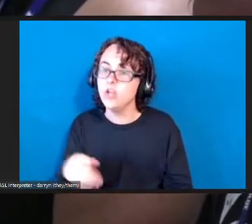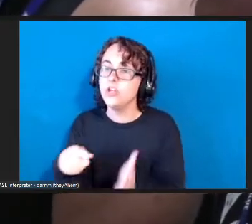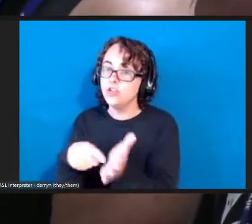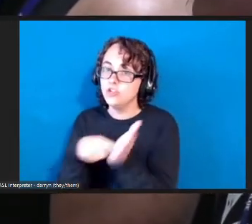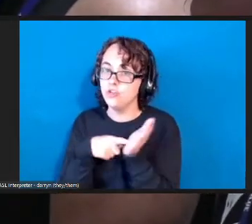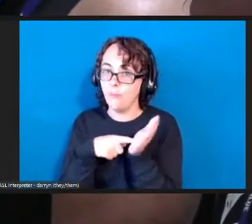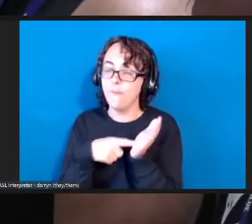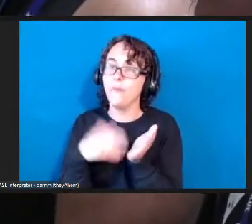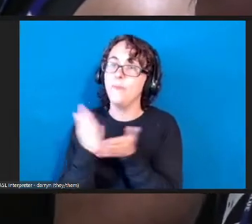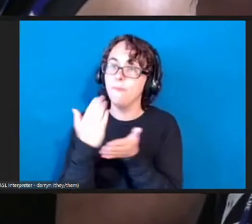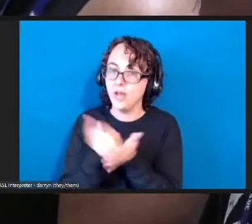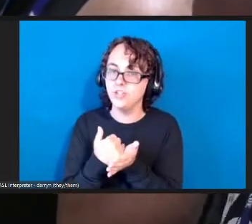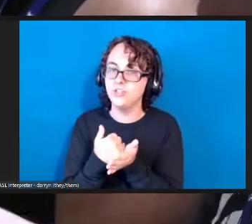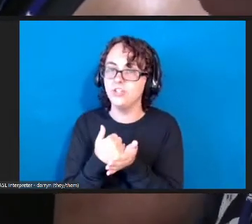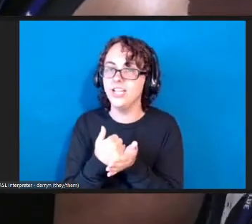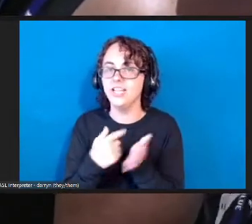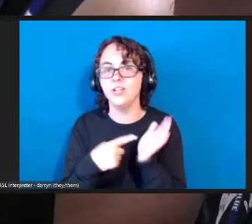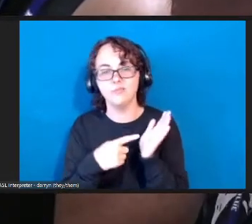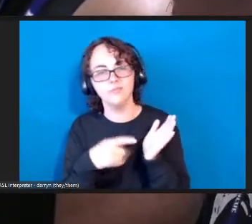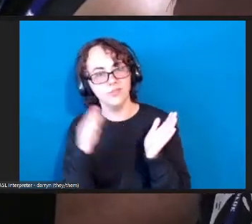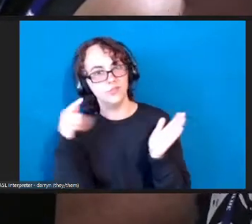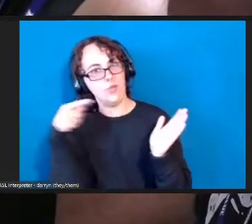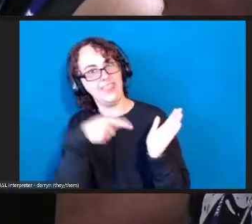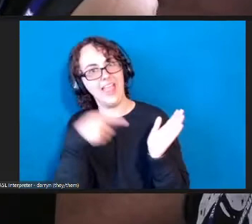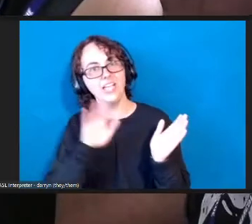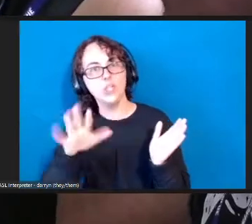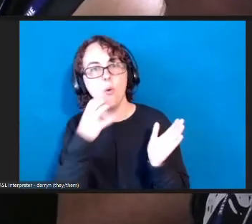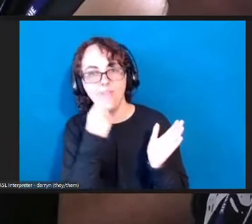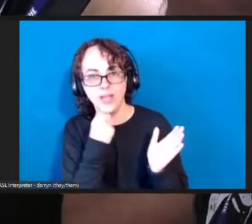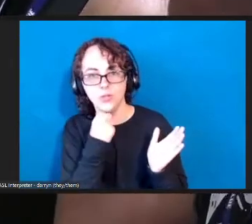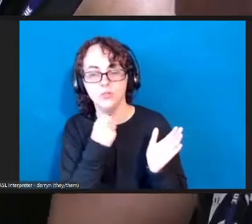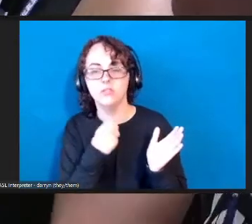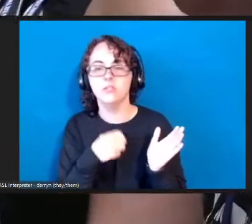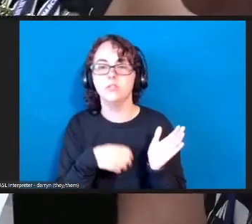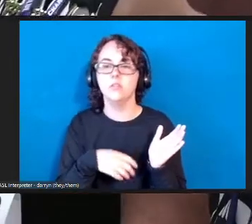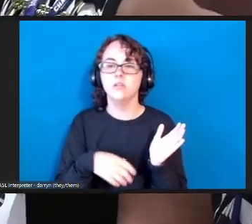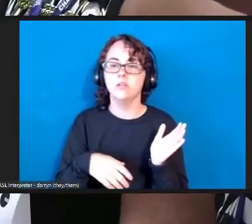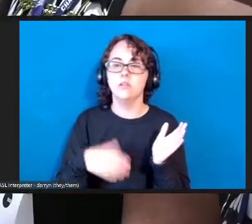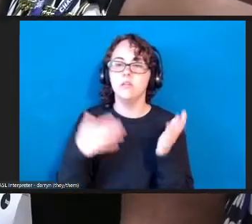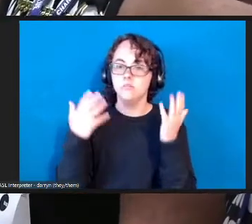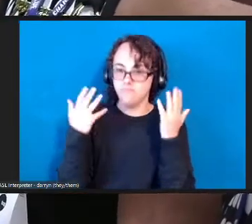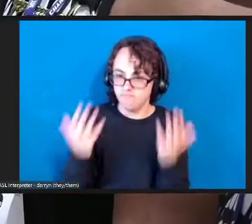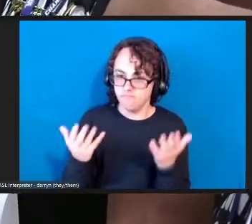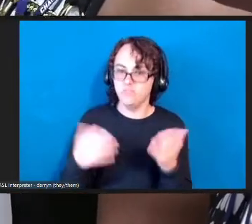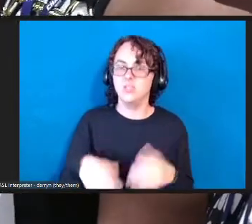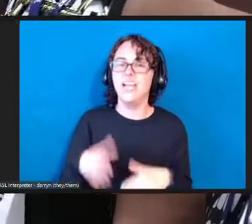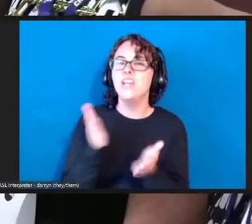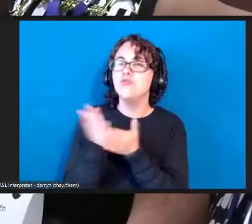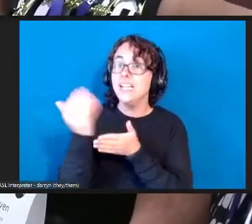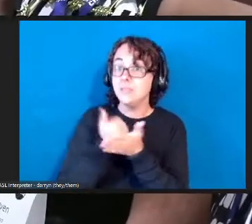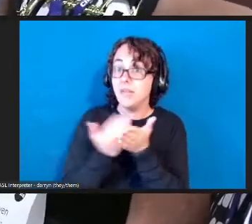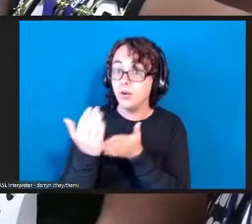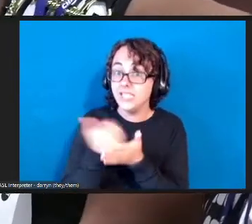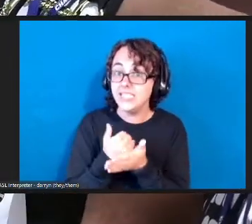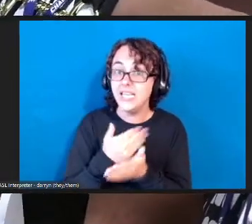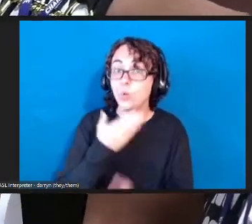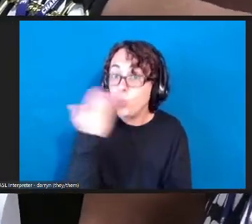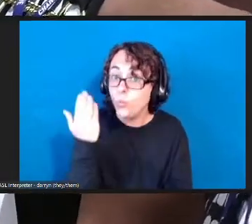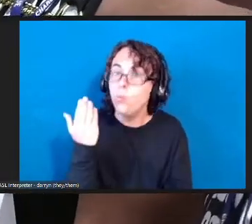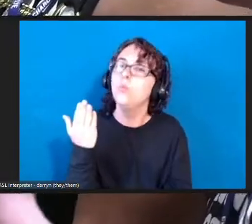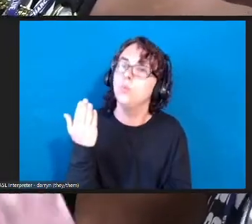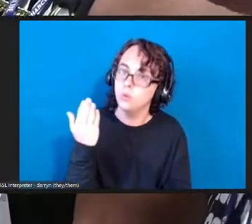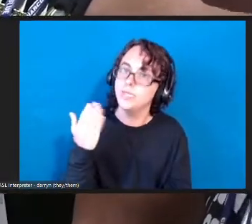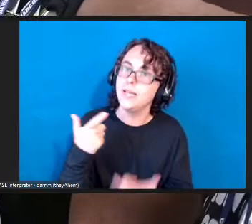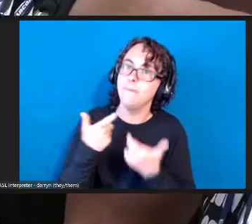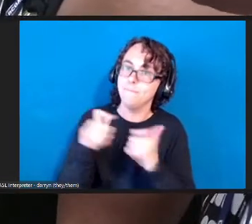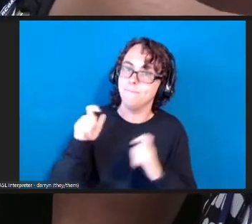too, is you know, transparency. Lack of transparency, I think, is also a huge barrier here. But